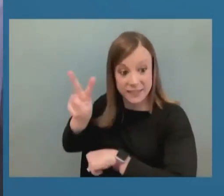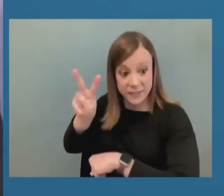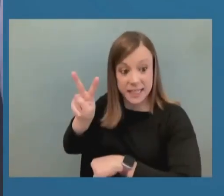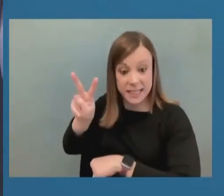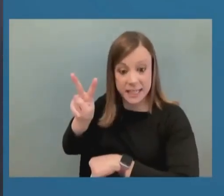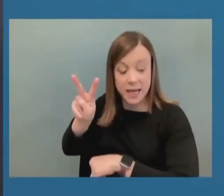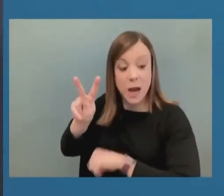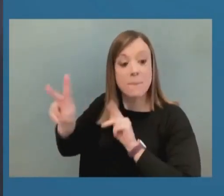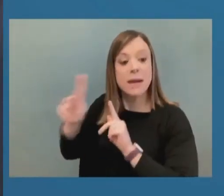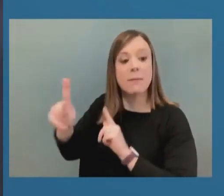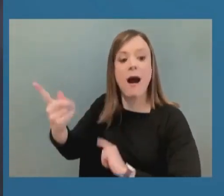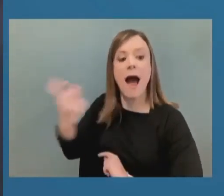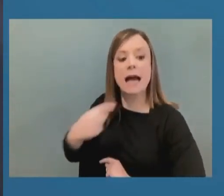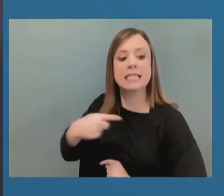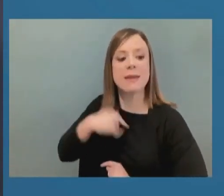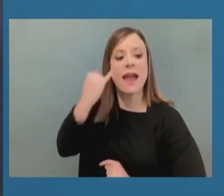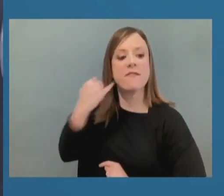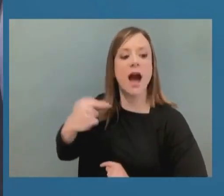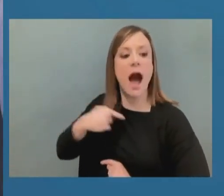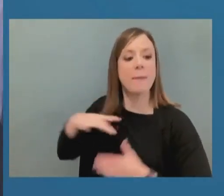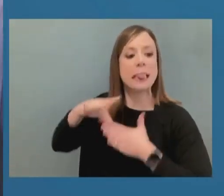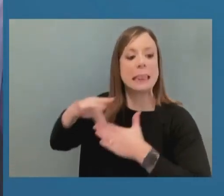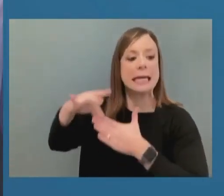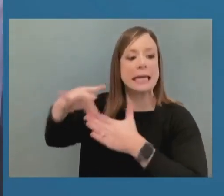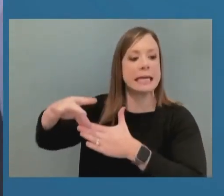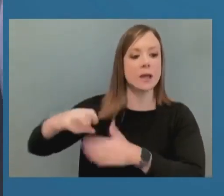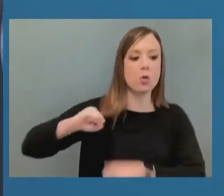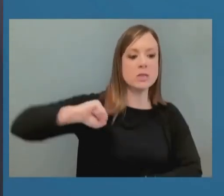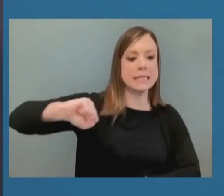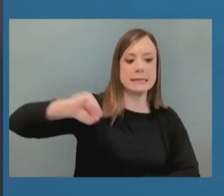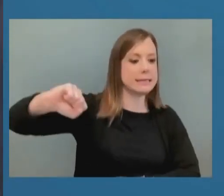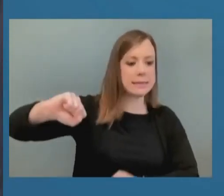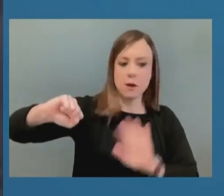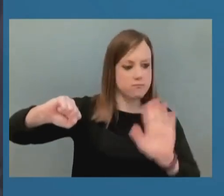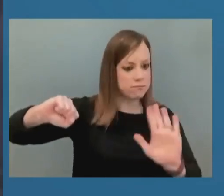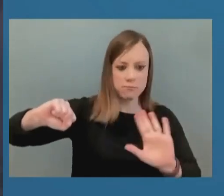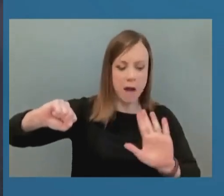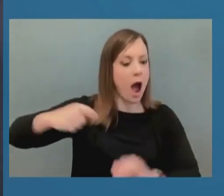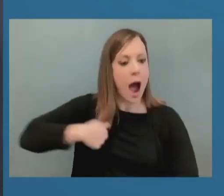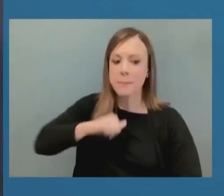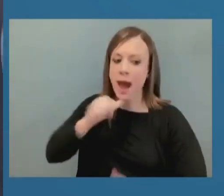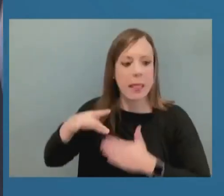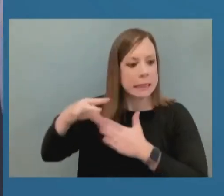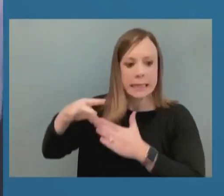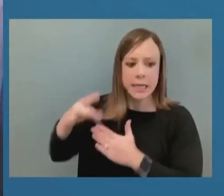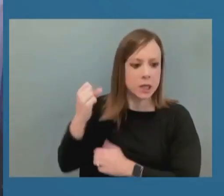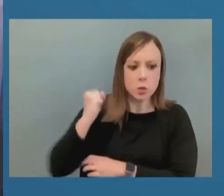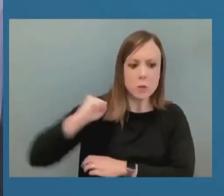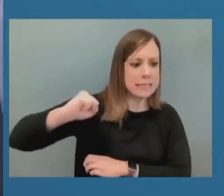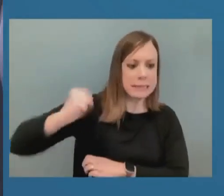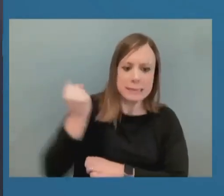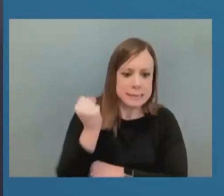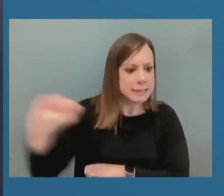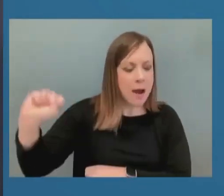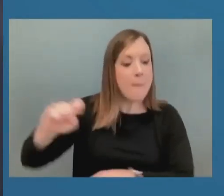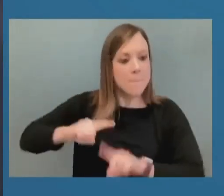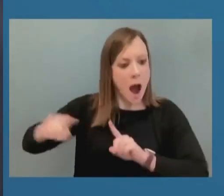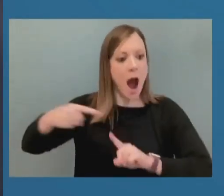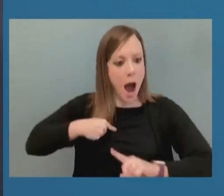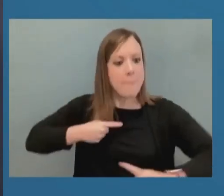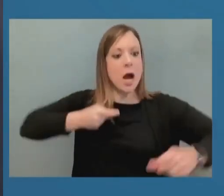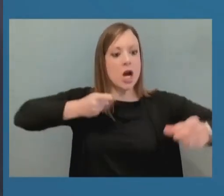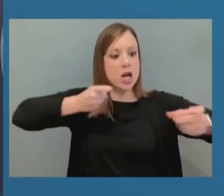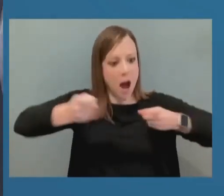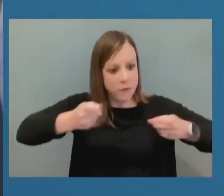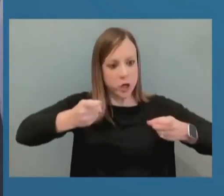the resistance? No, I'm governing the great state of New York. I will continue taking on the issues when they have an effect